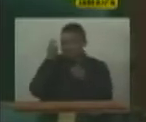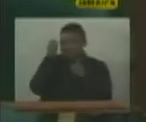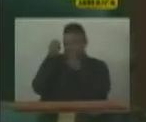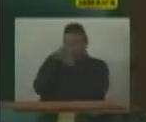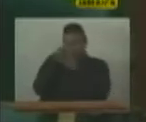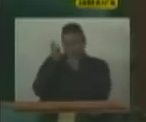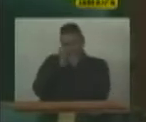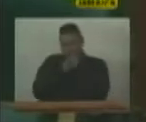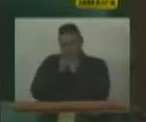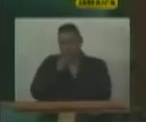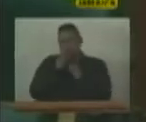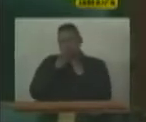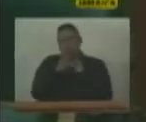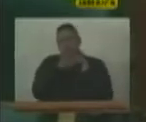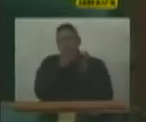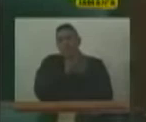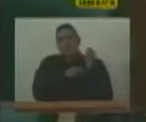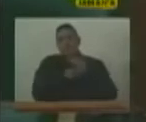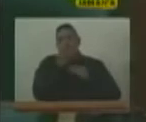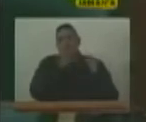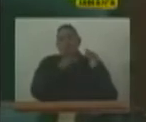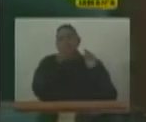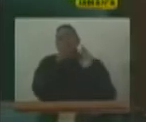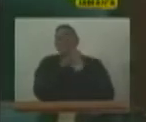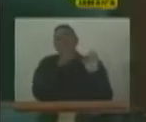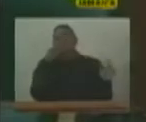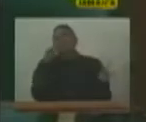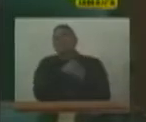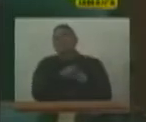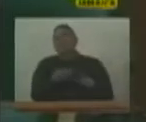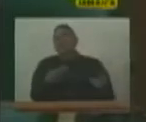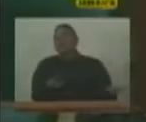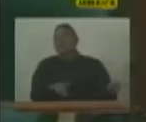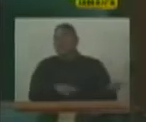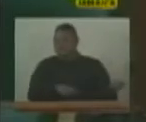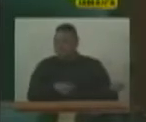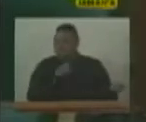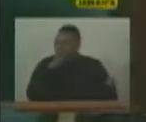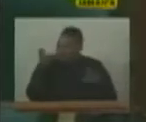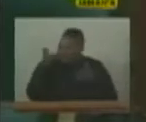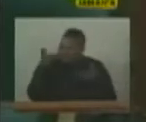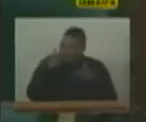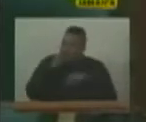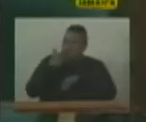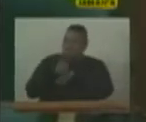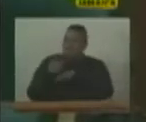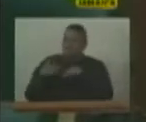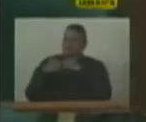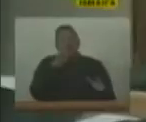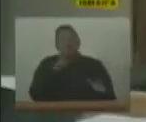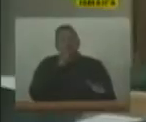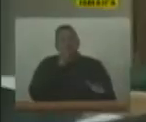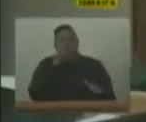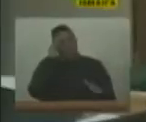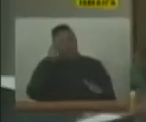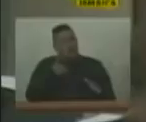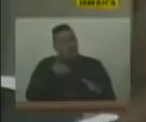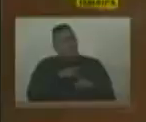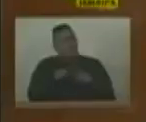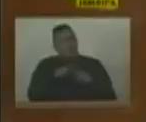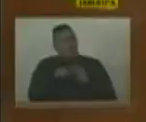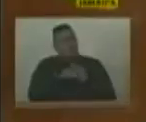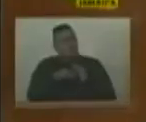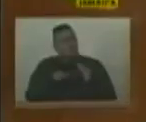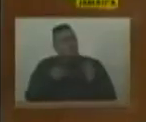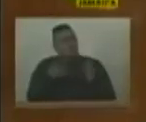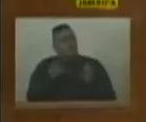such that the Jamaican economy is not negatively impacted, to facilitate the introduction of local ownership. I also want to